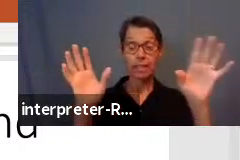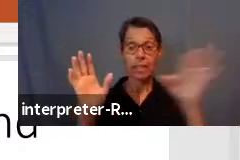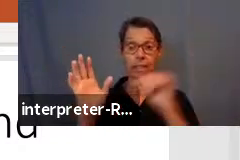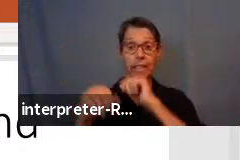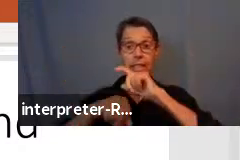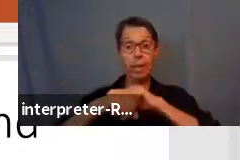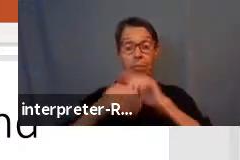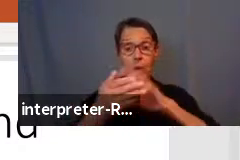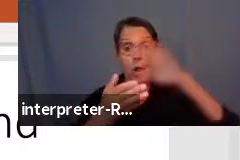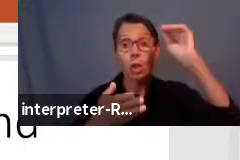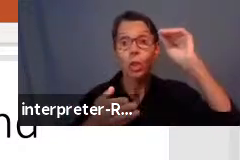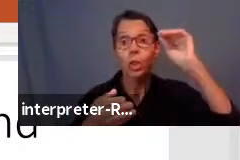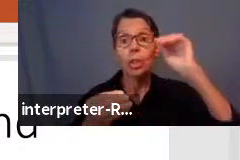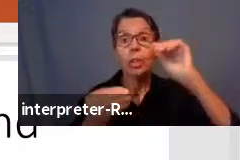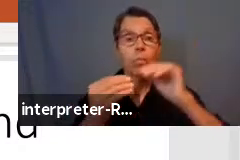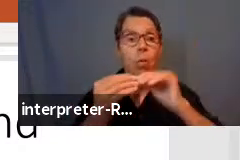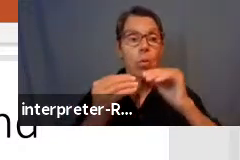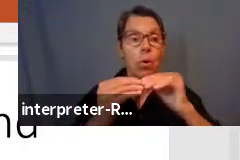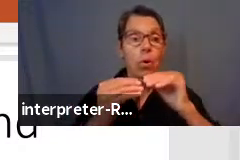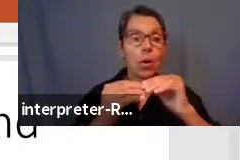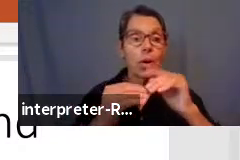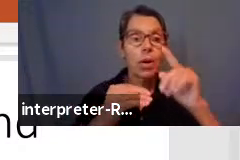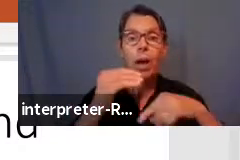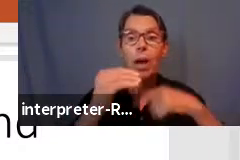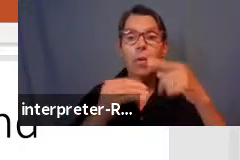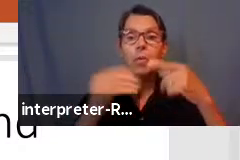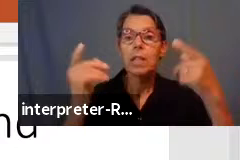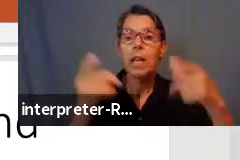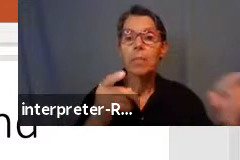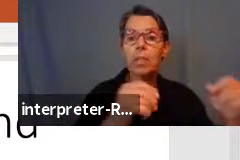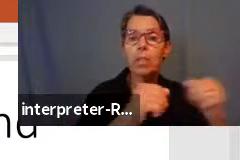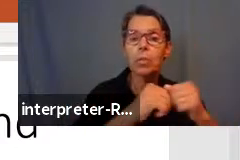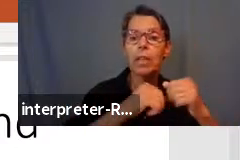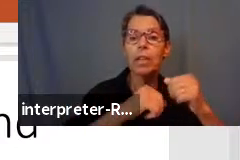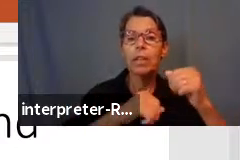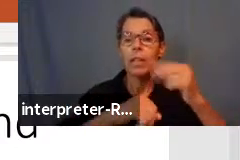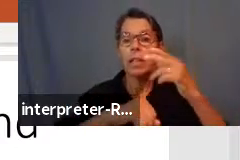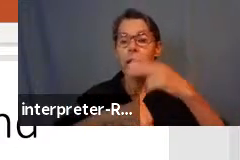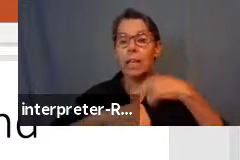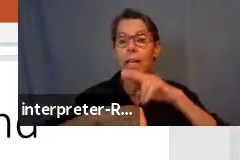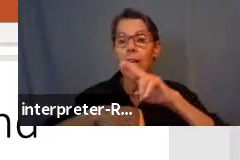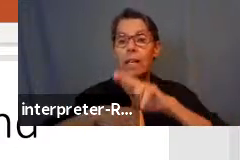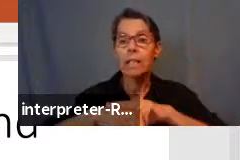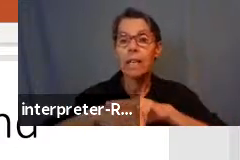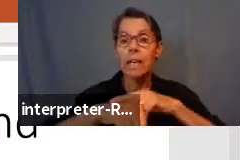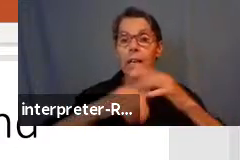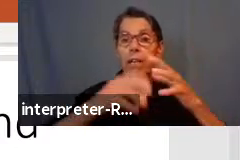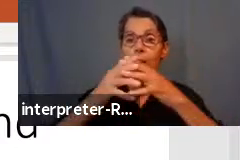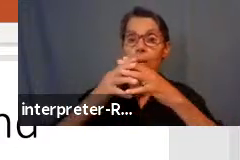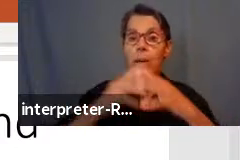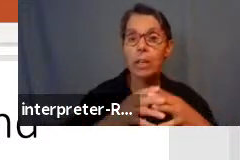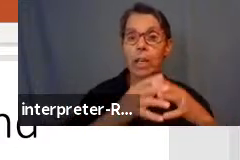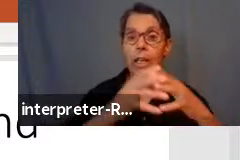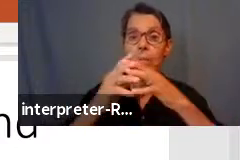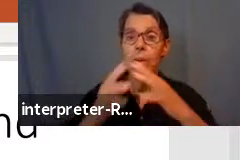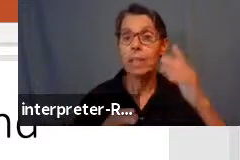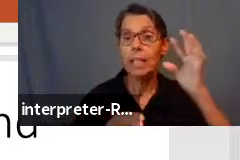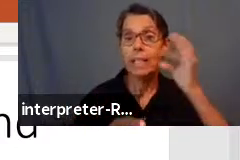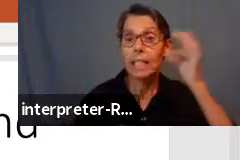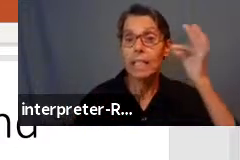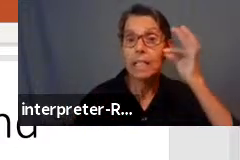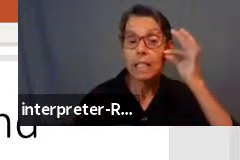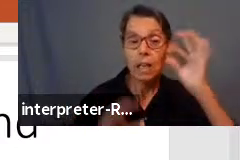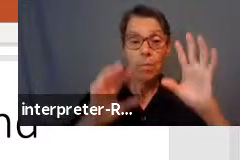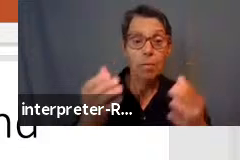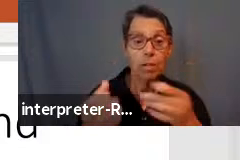more about the context for Native American and American Indian populations was important to the group. So we're grateful for